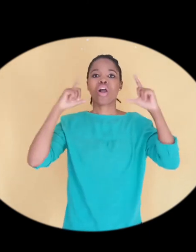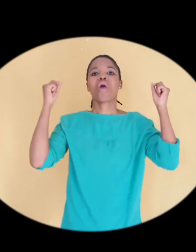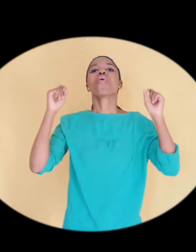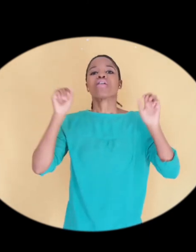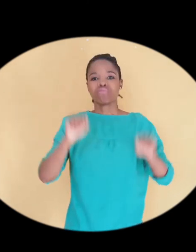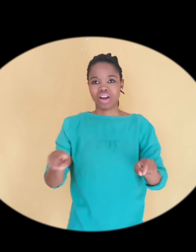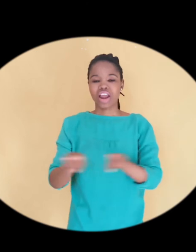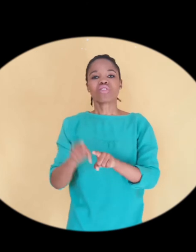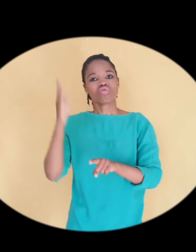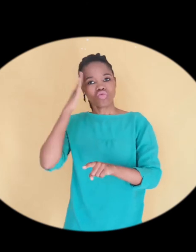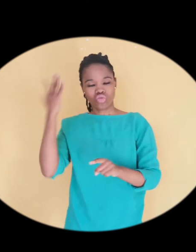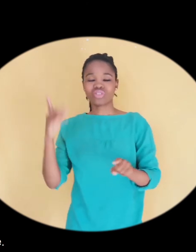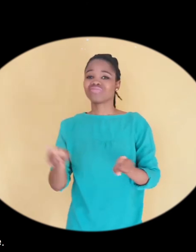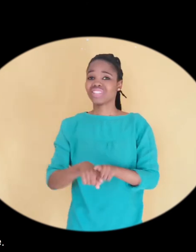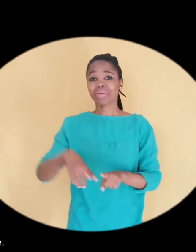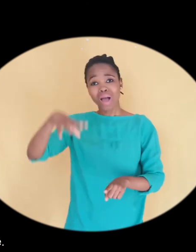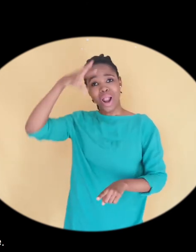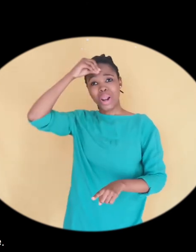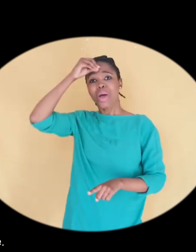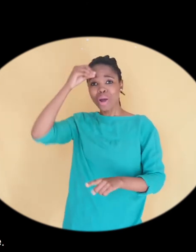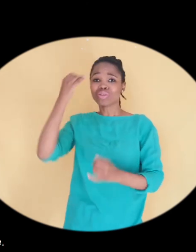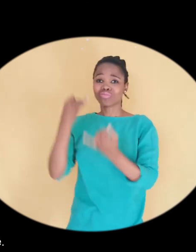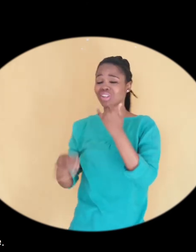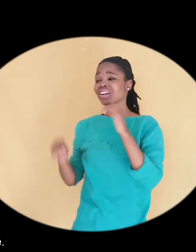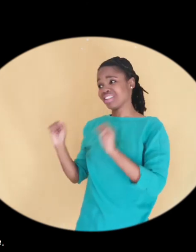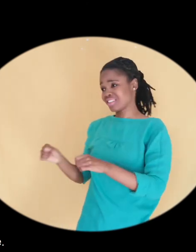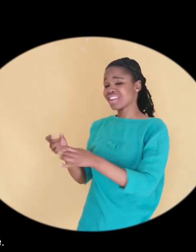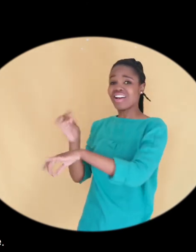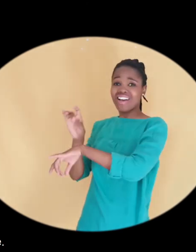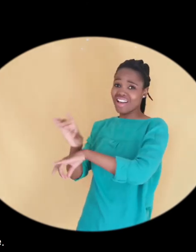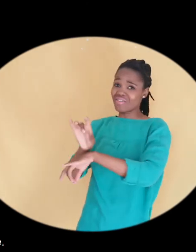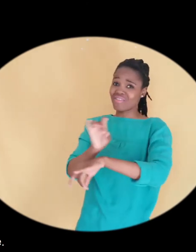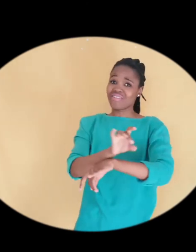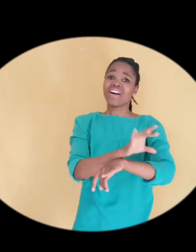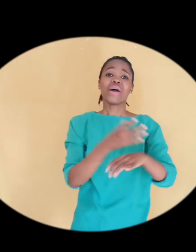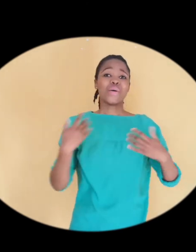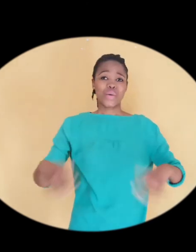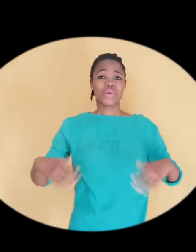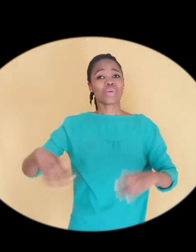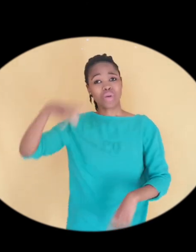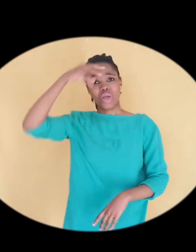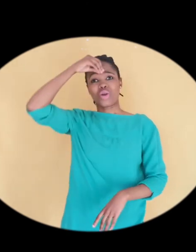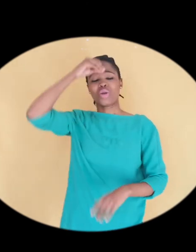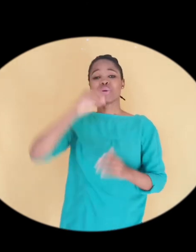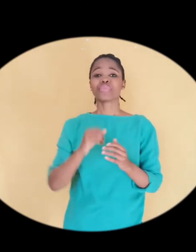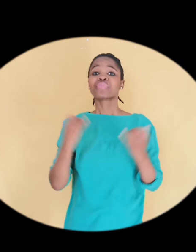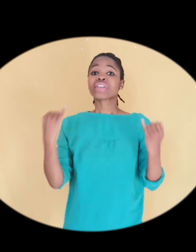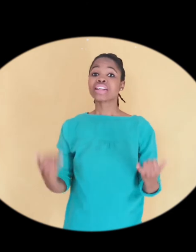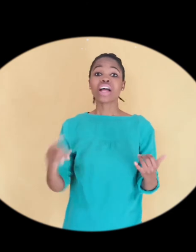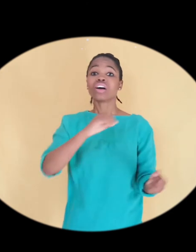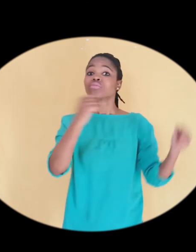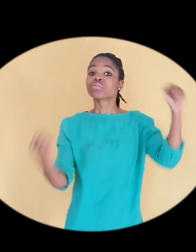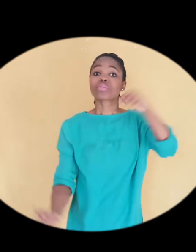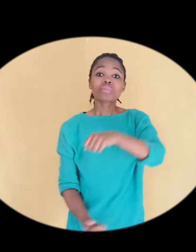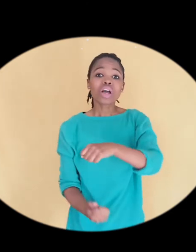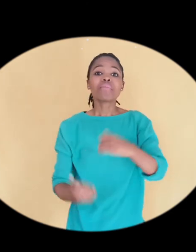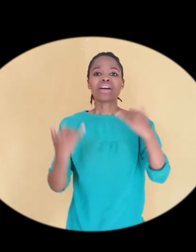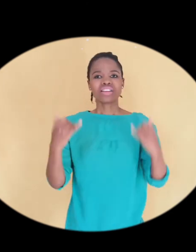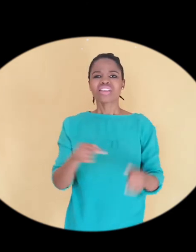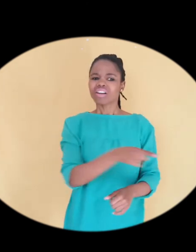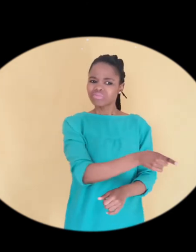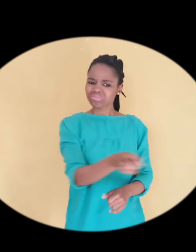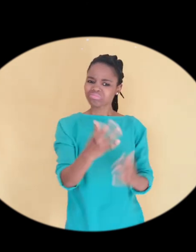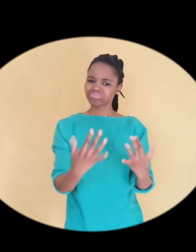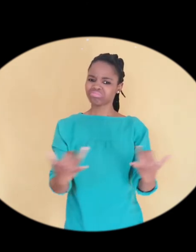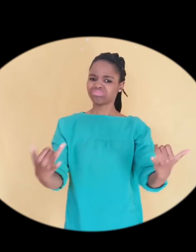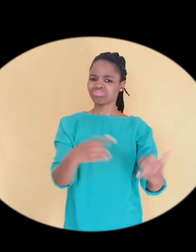have lessons learned. Solid advice. Yeah. So, on ending notes, what